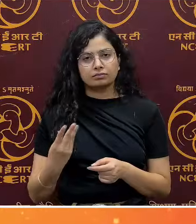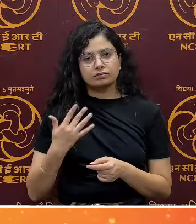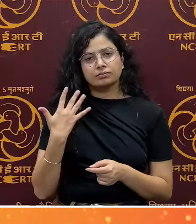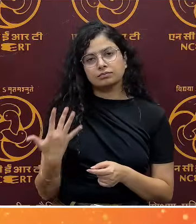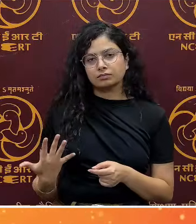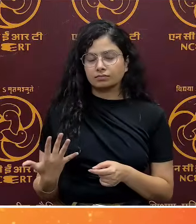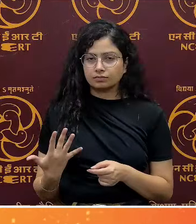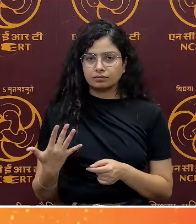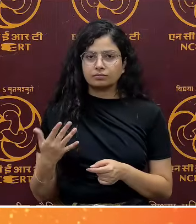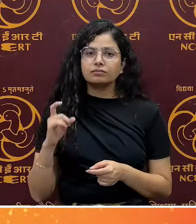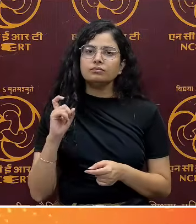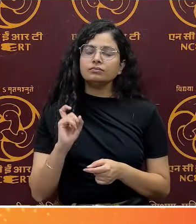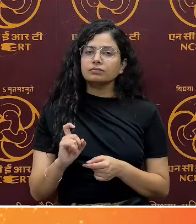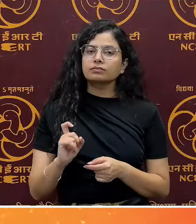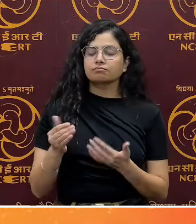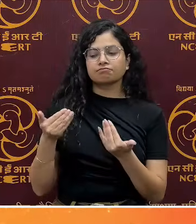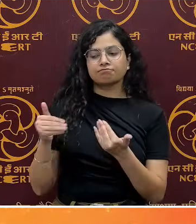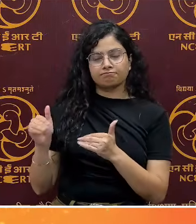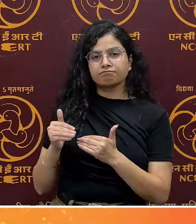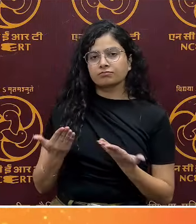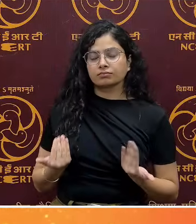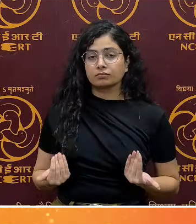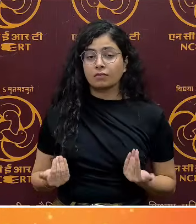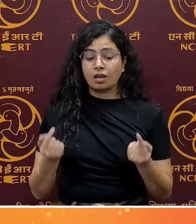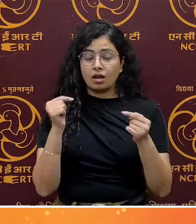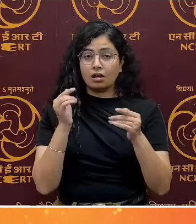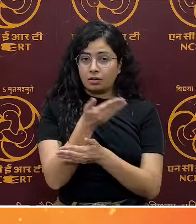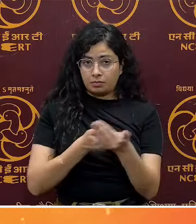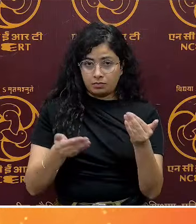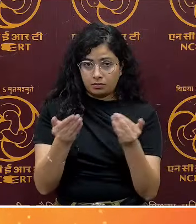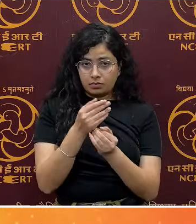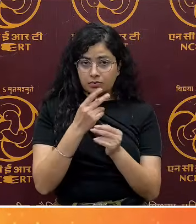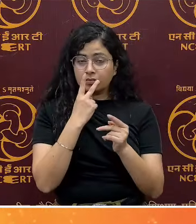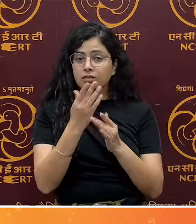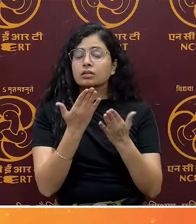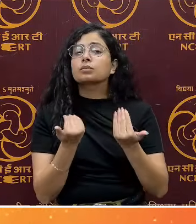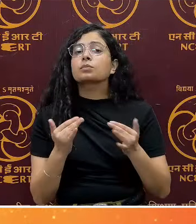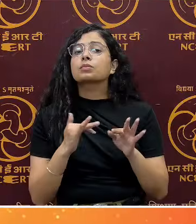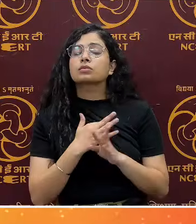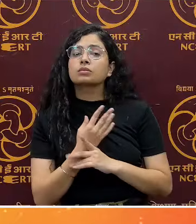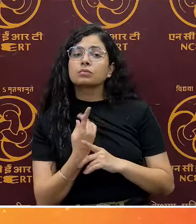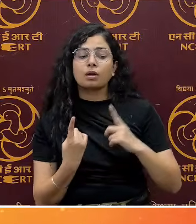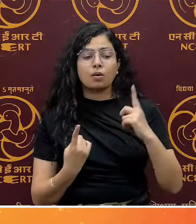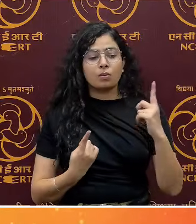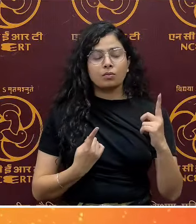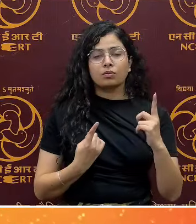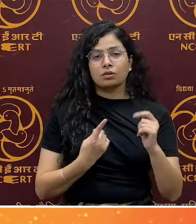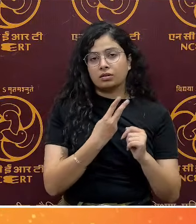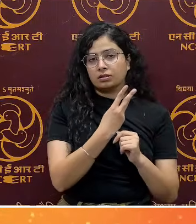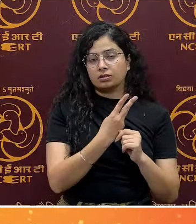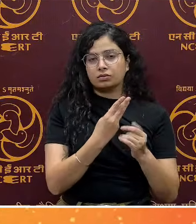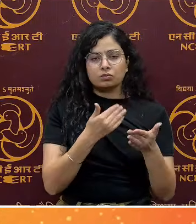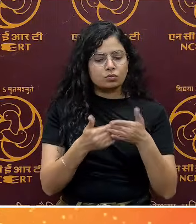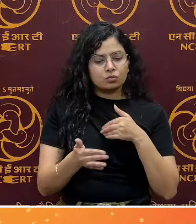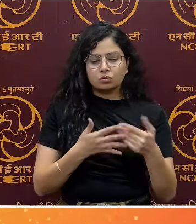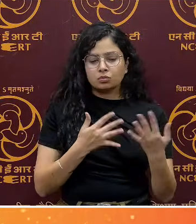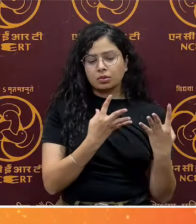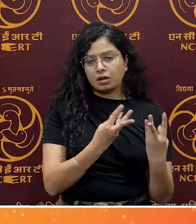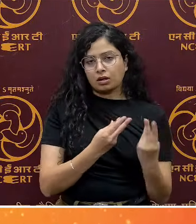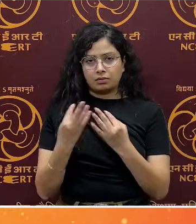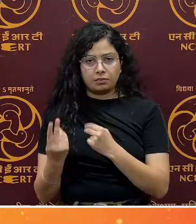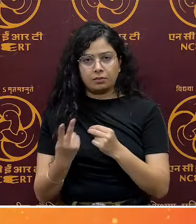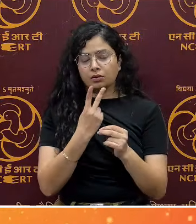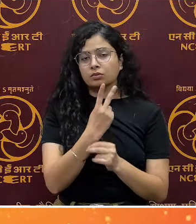5, 7, so on. Here you can see the differences between the any two consecutive terms